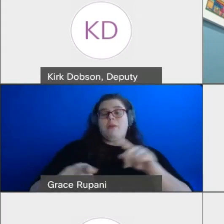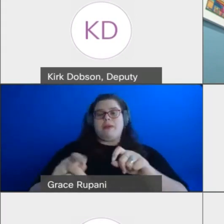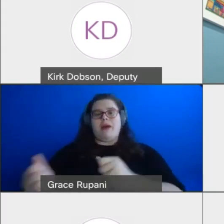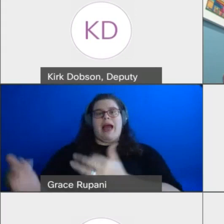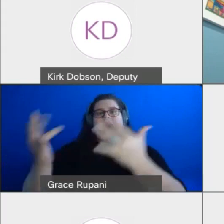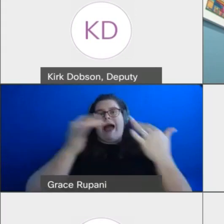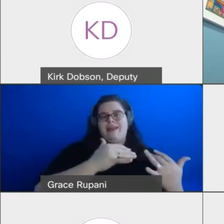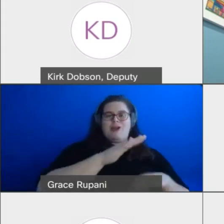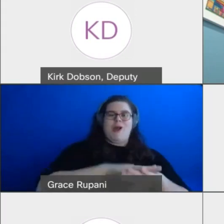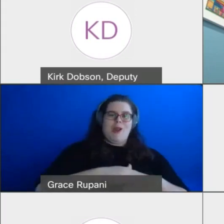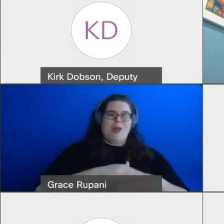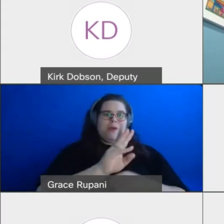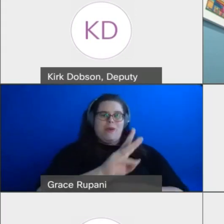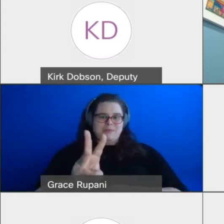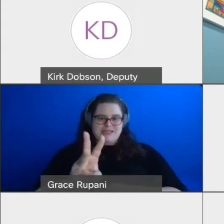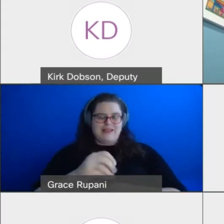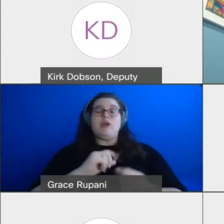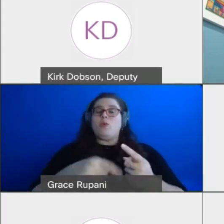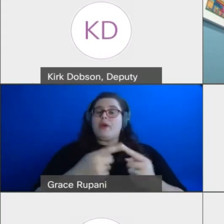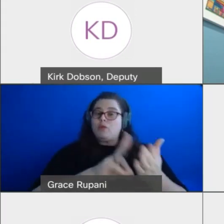log on, there is a telephone number.